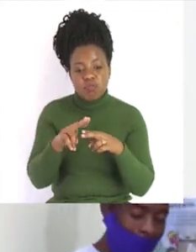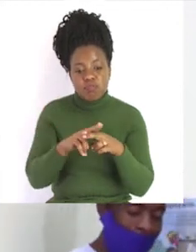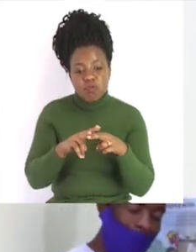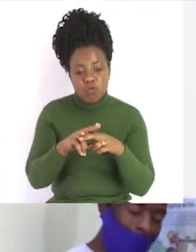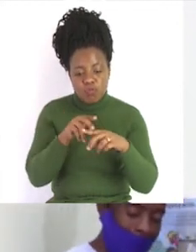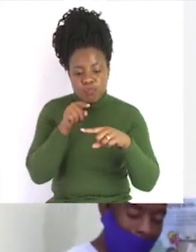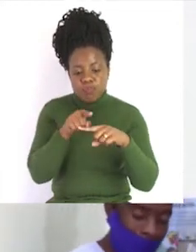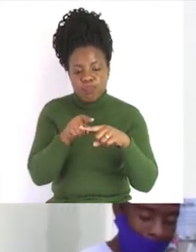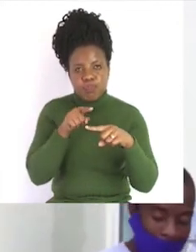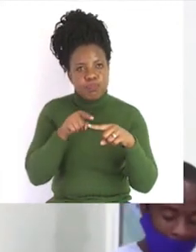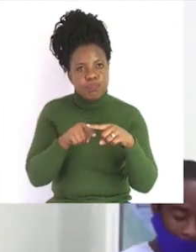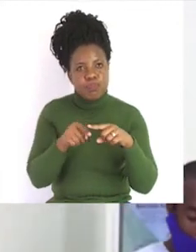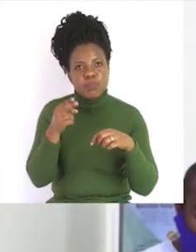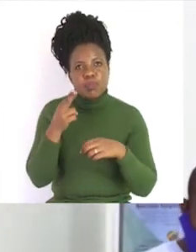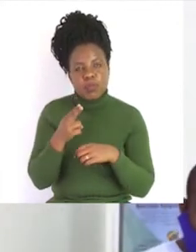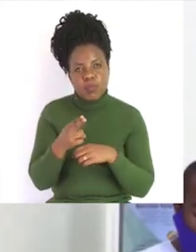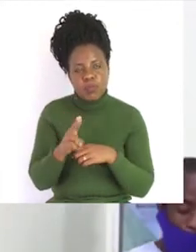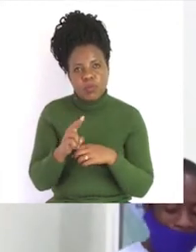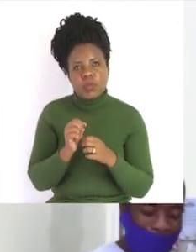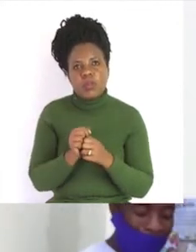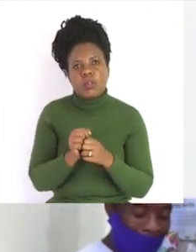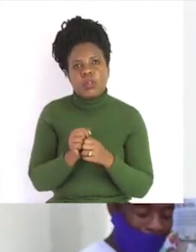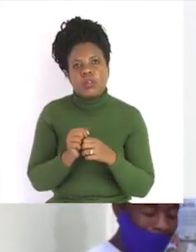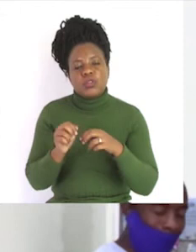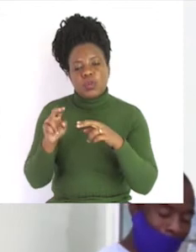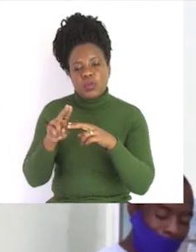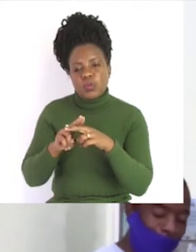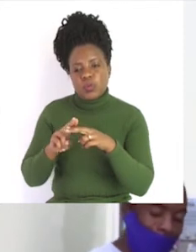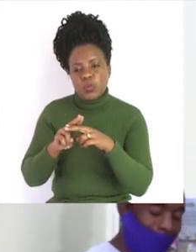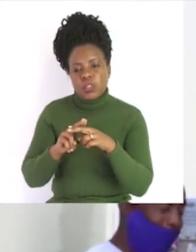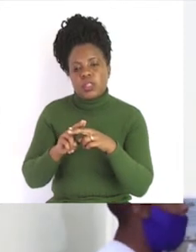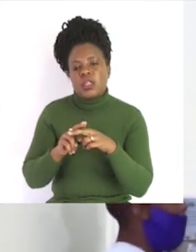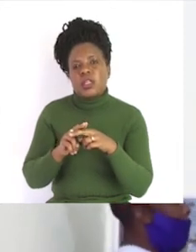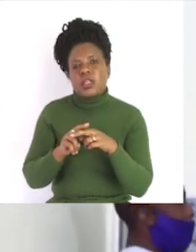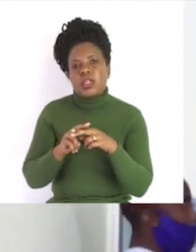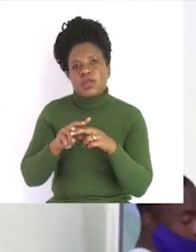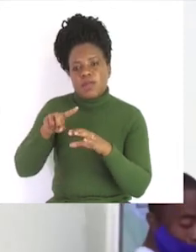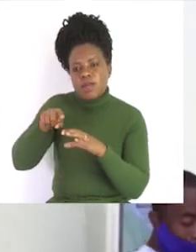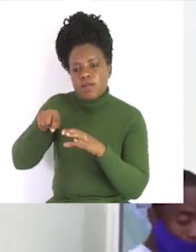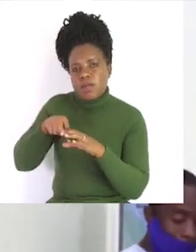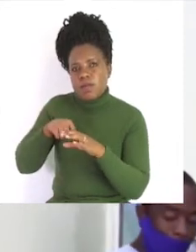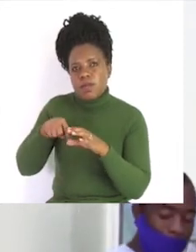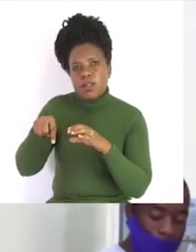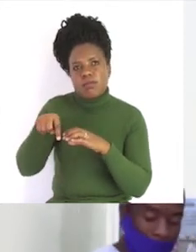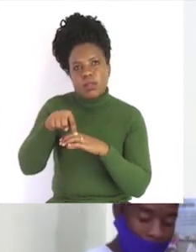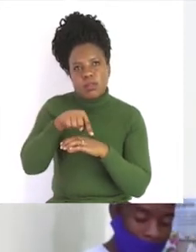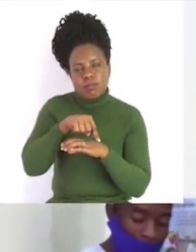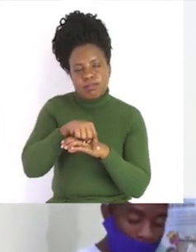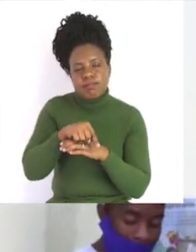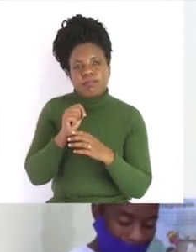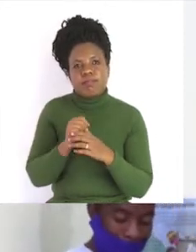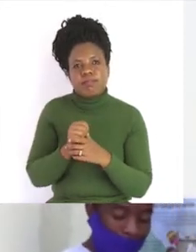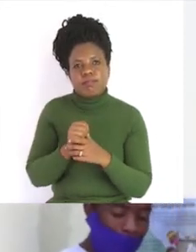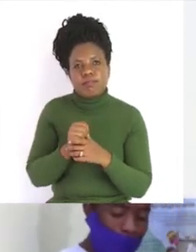to use division. We are going to we are going to divide our numerator with our